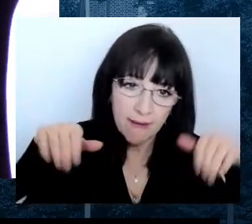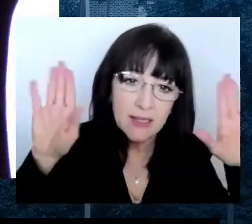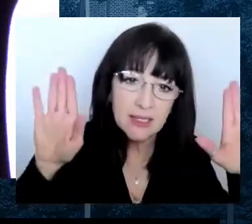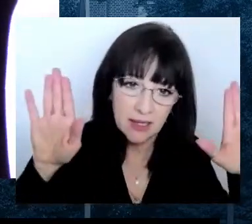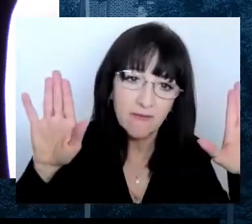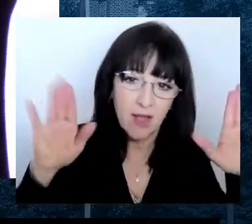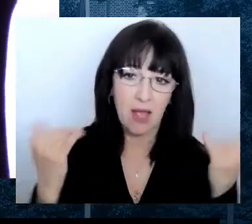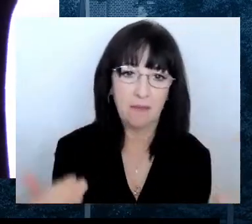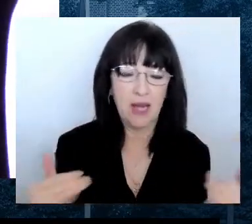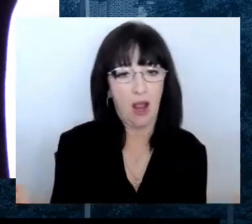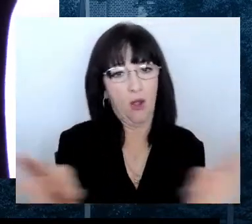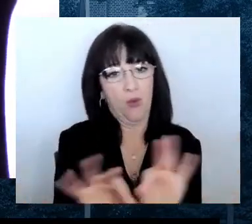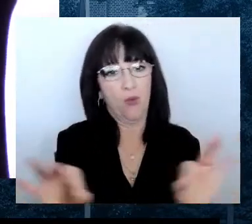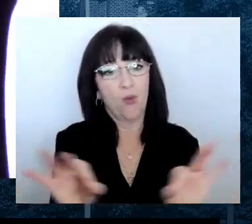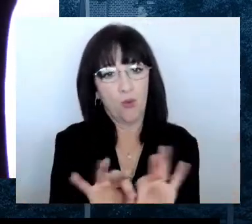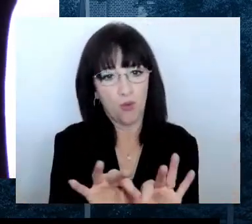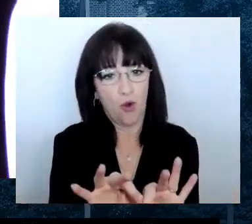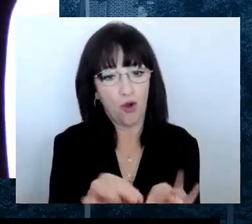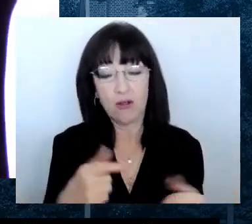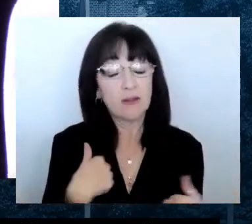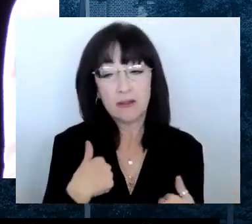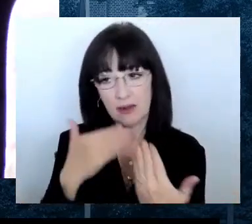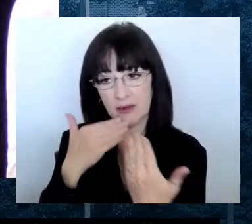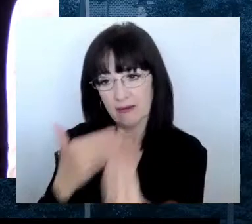all wouldn't be here today.